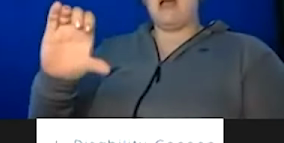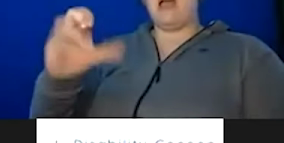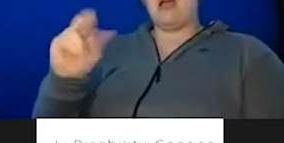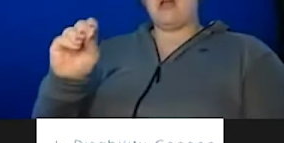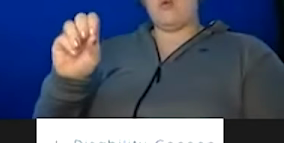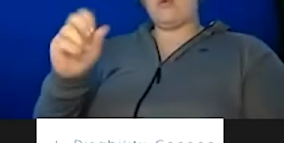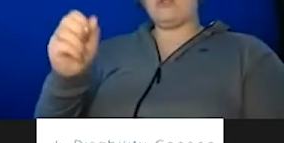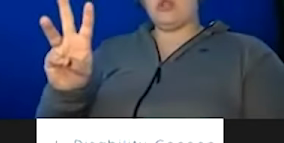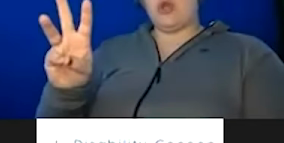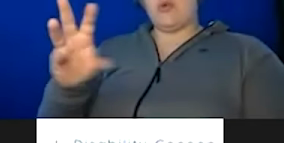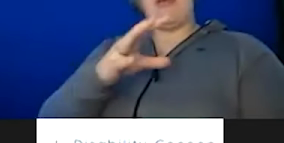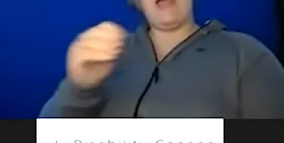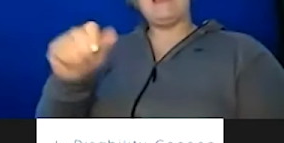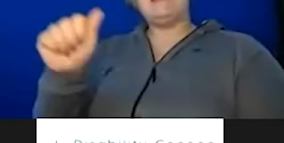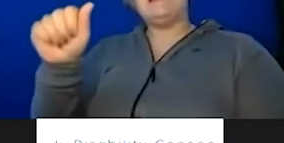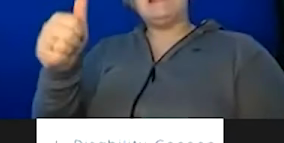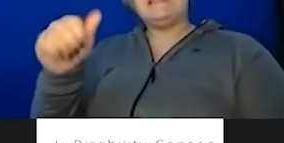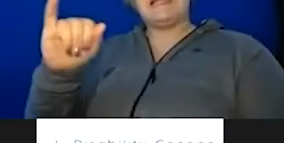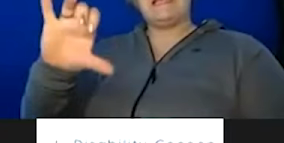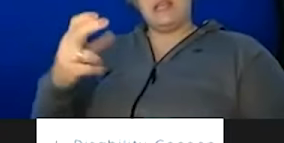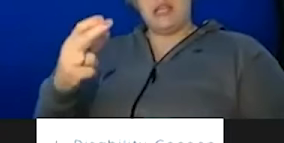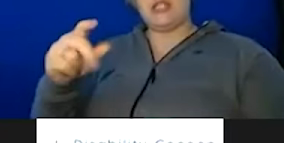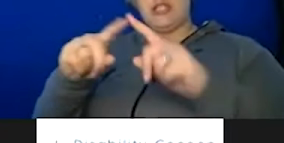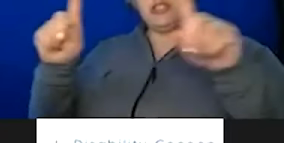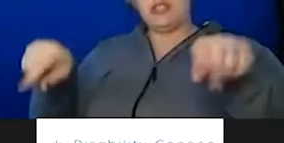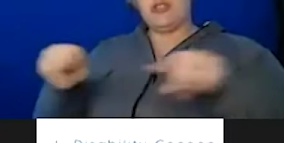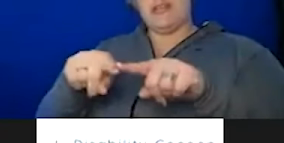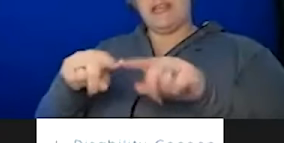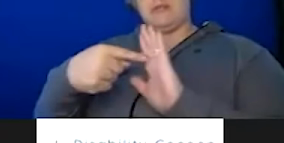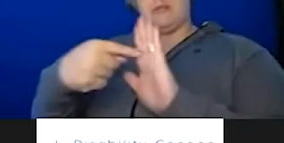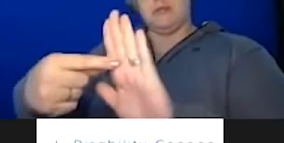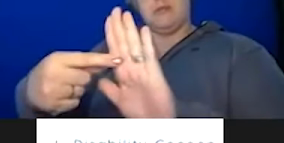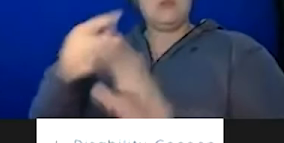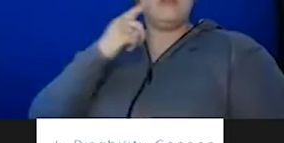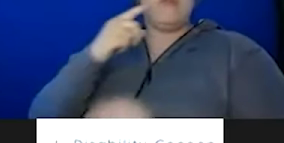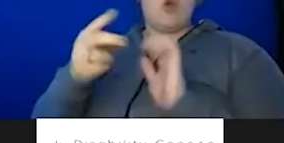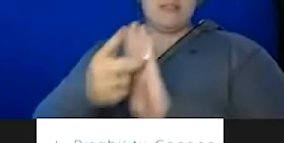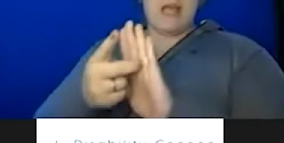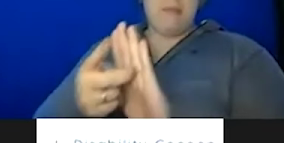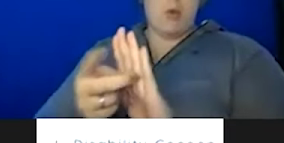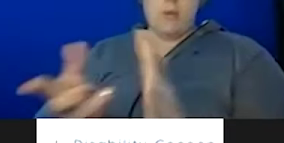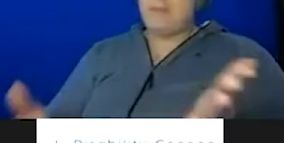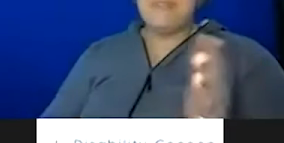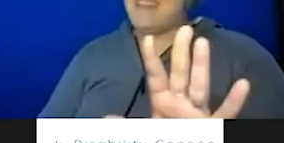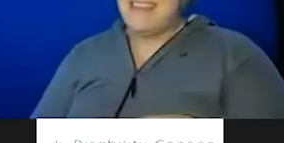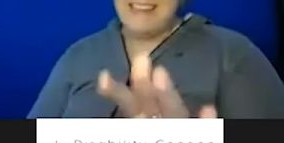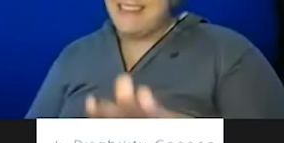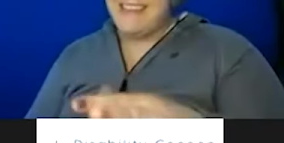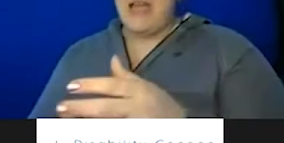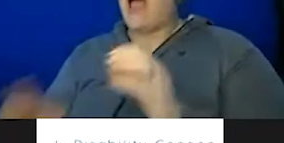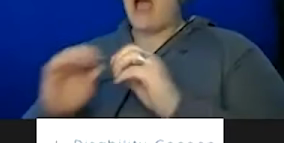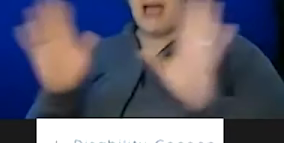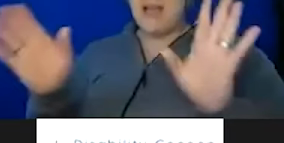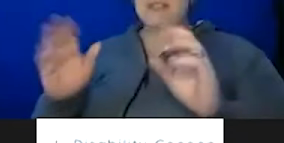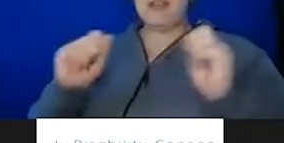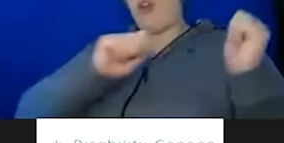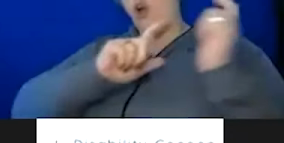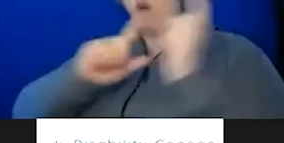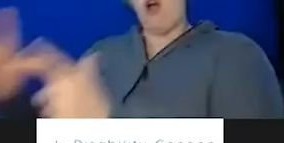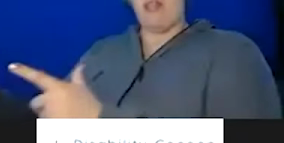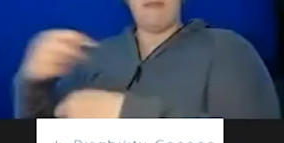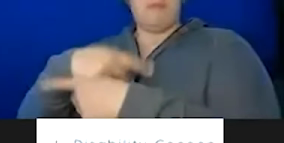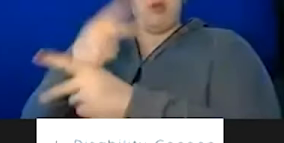10-inch. Yeah, and we're using that for demonstration today. Now, honestly, all of these products are great products. There's not